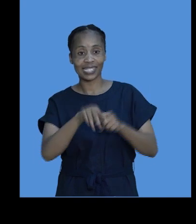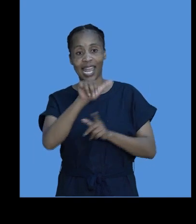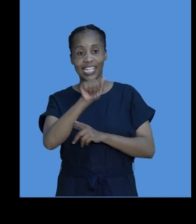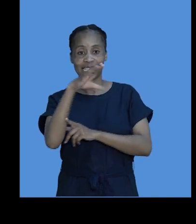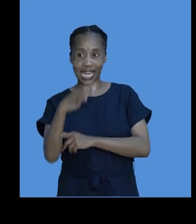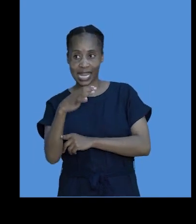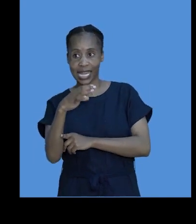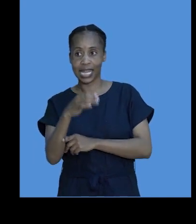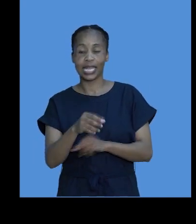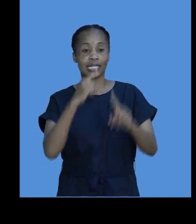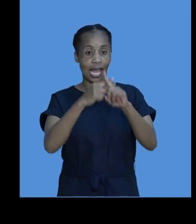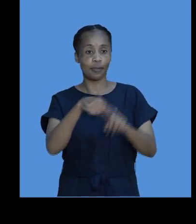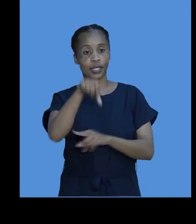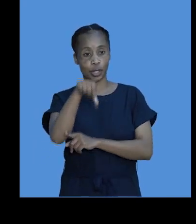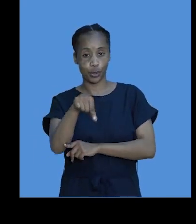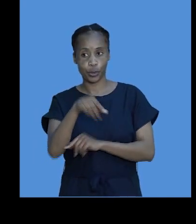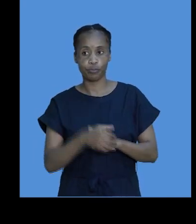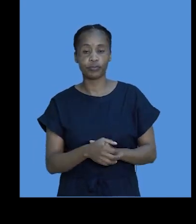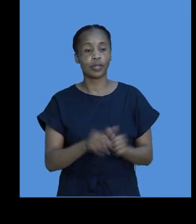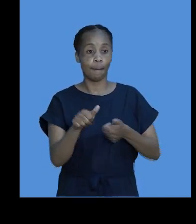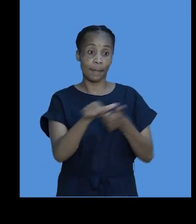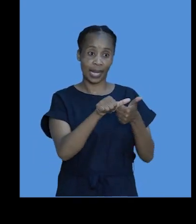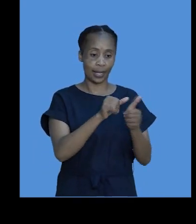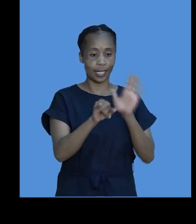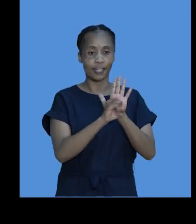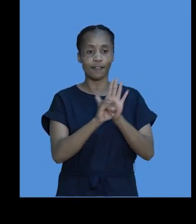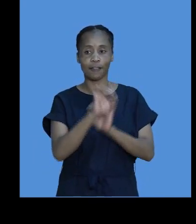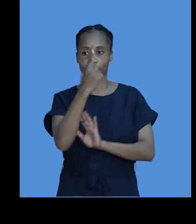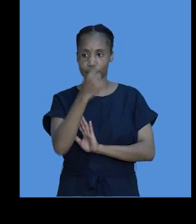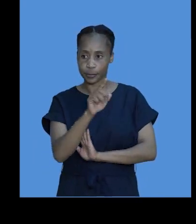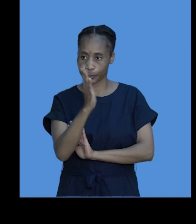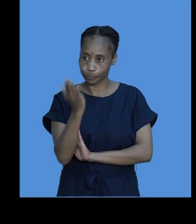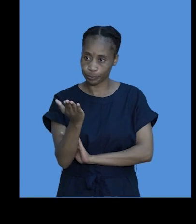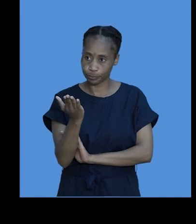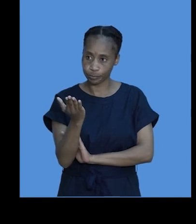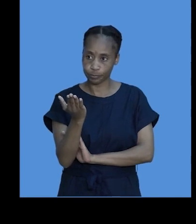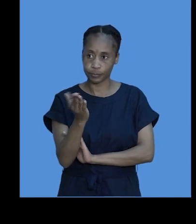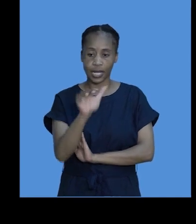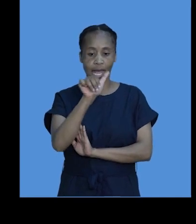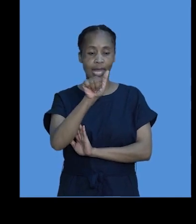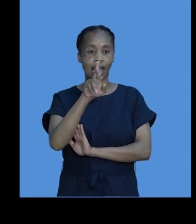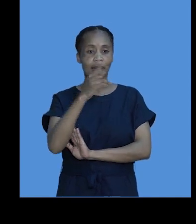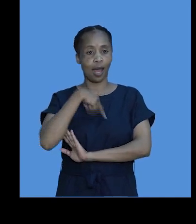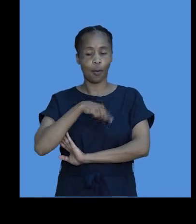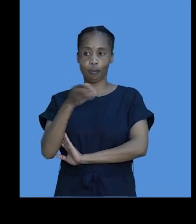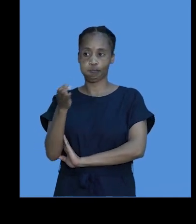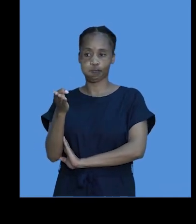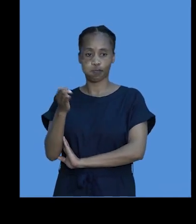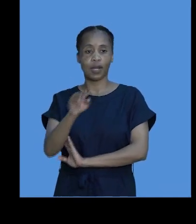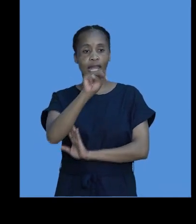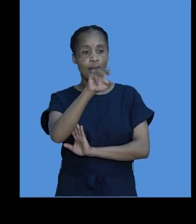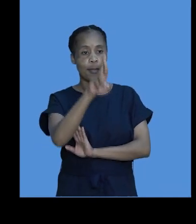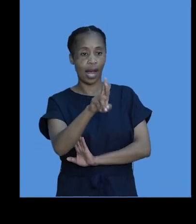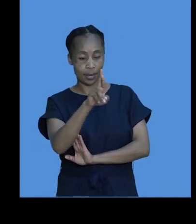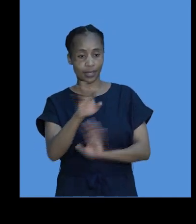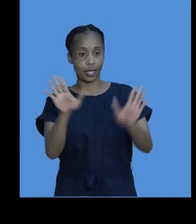AR minus AC times quantity there. Let's go back and identify, right? This is